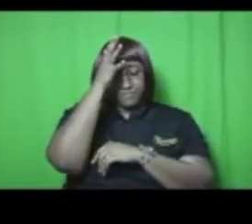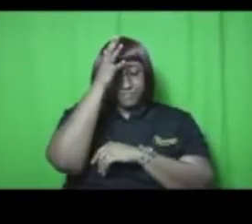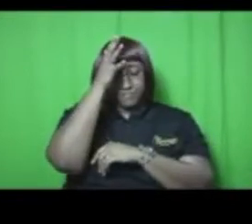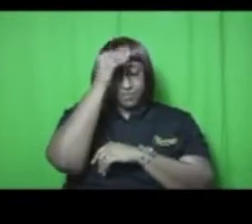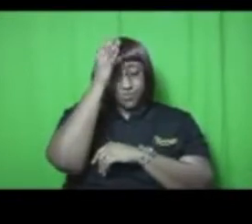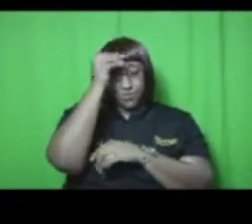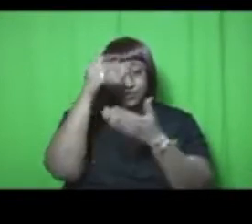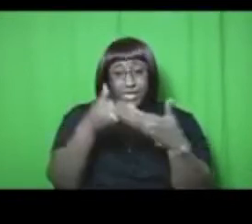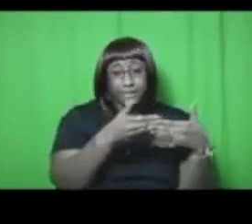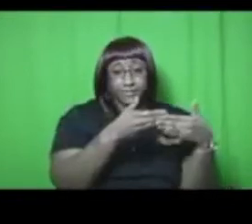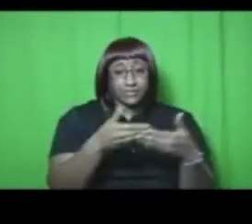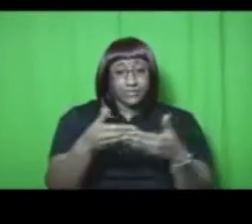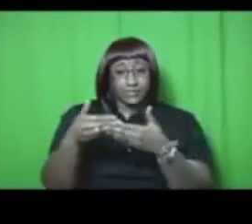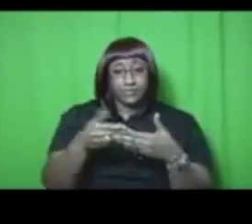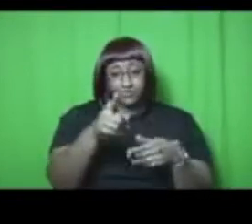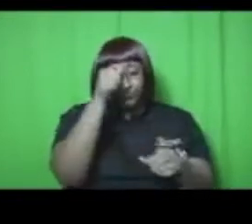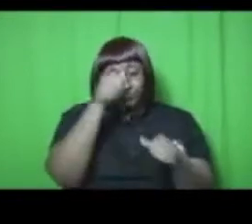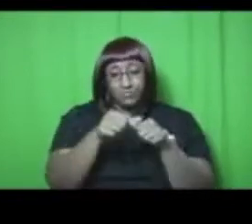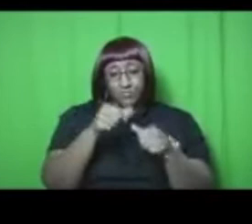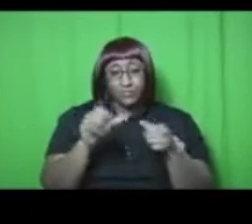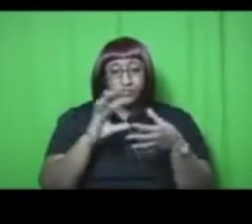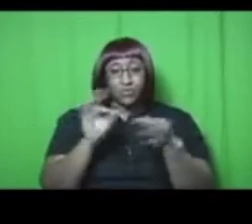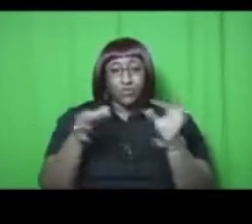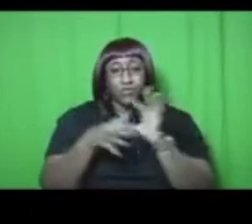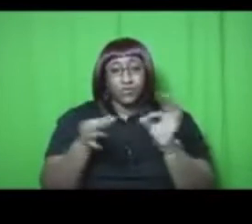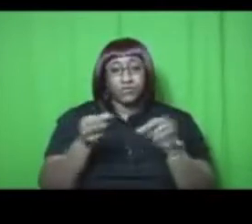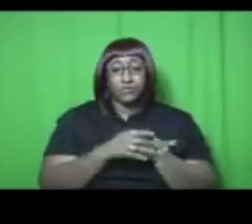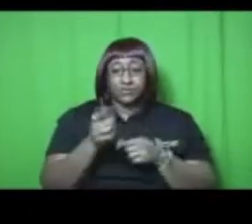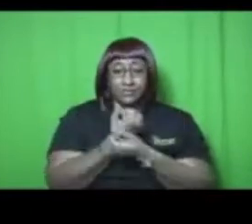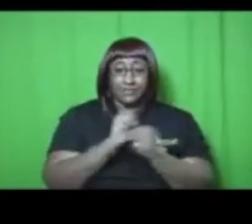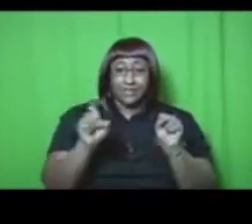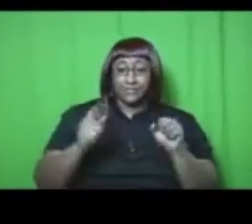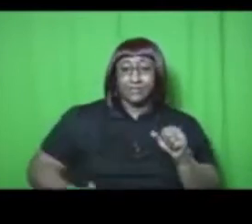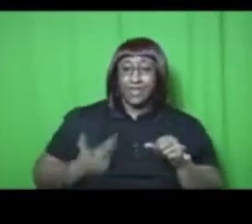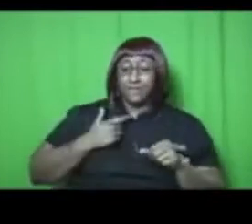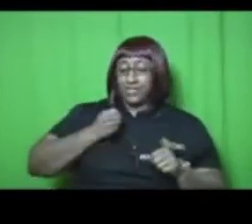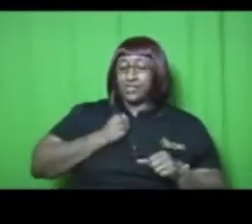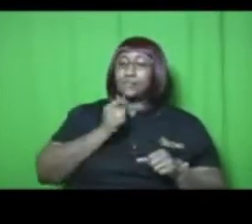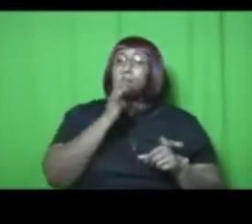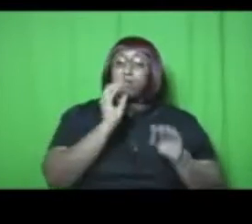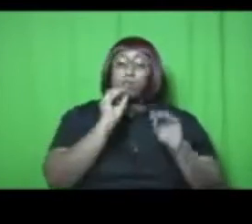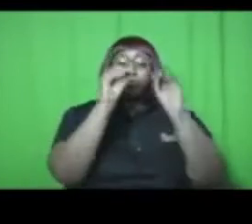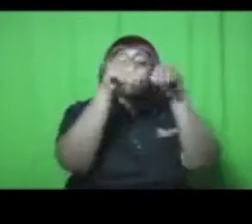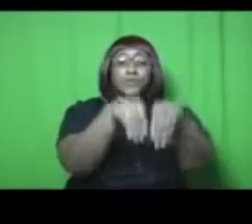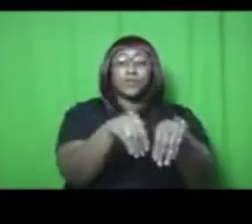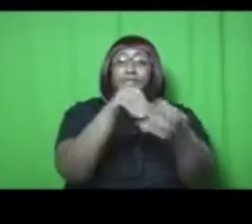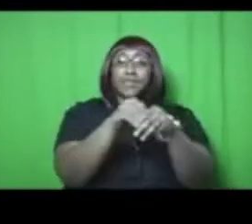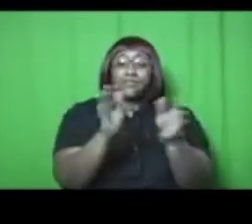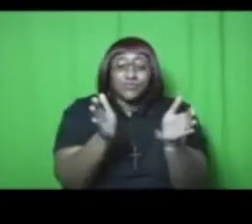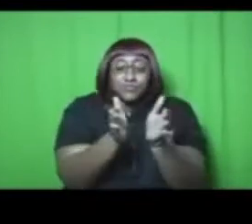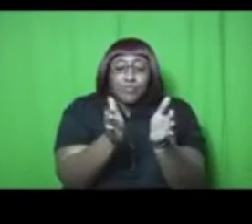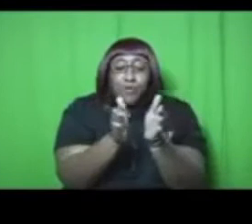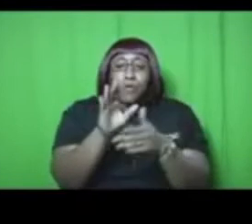babies. And you remember the story. We've talked about it before. To save his life, his mother put him in this